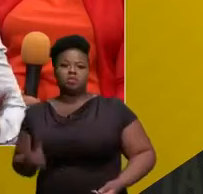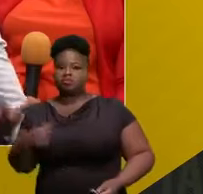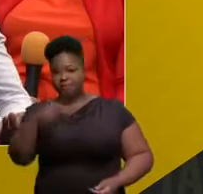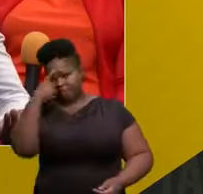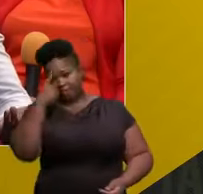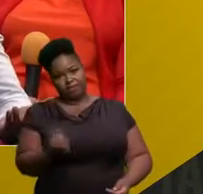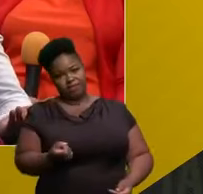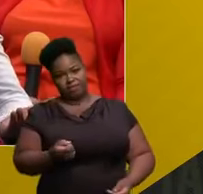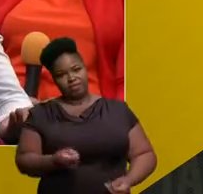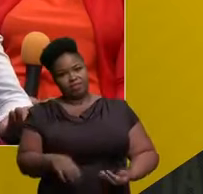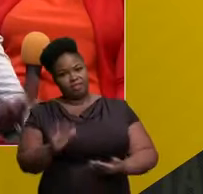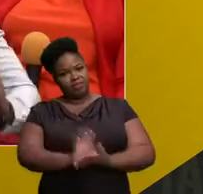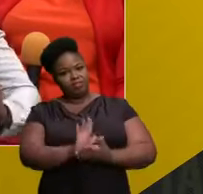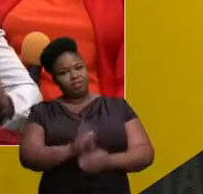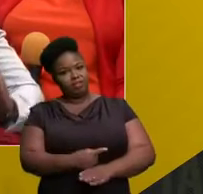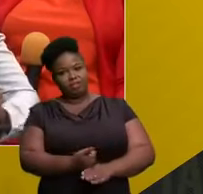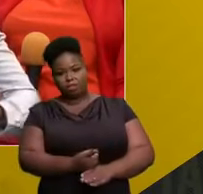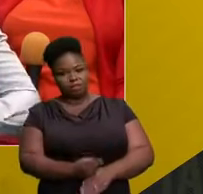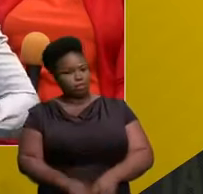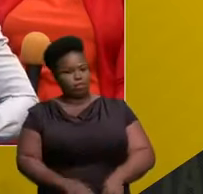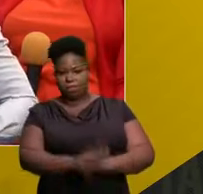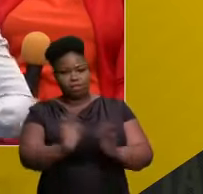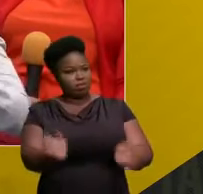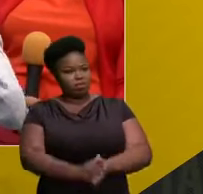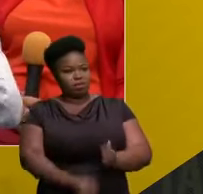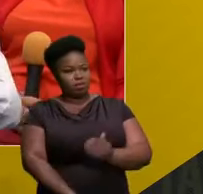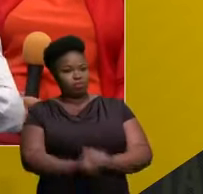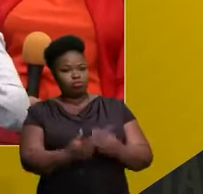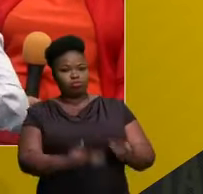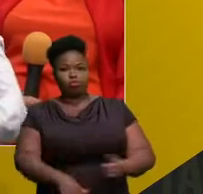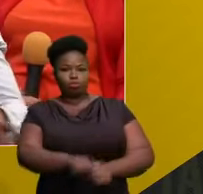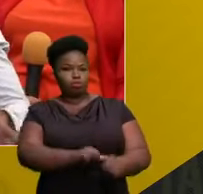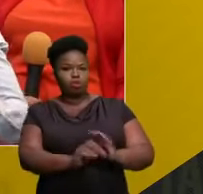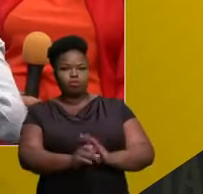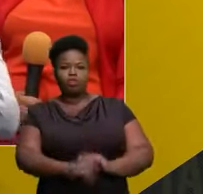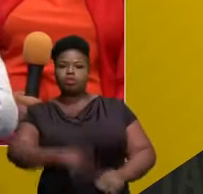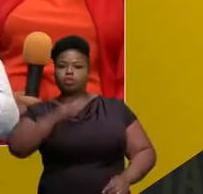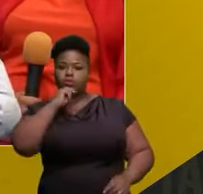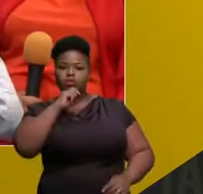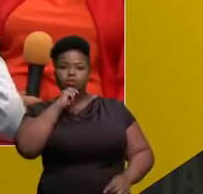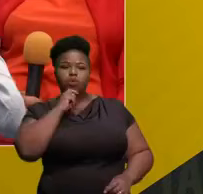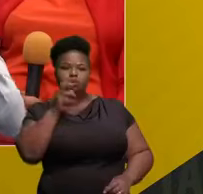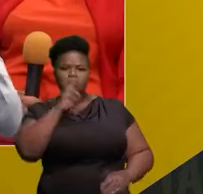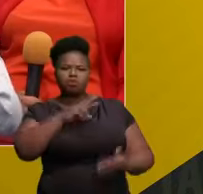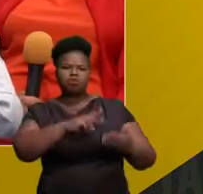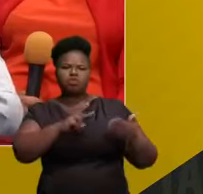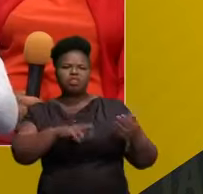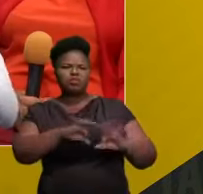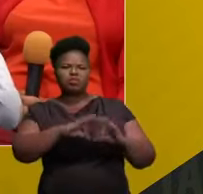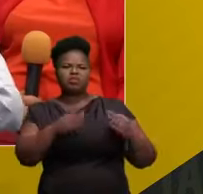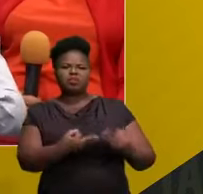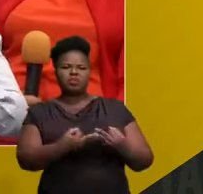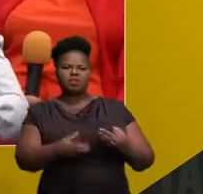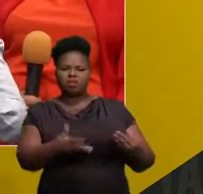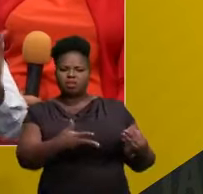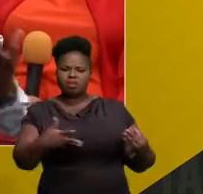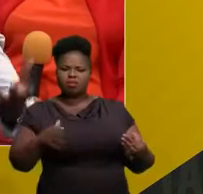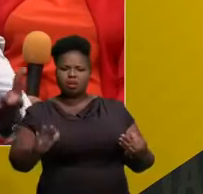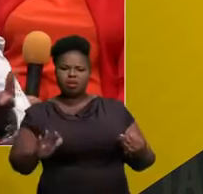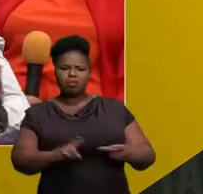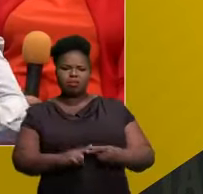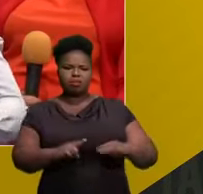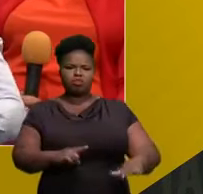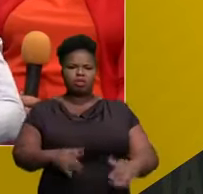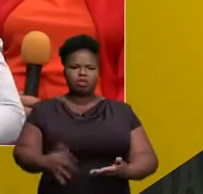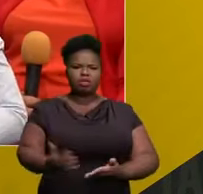believe it's probably like every 15 seconds lendlela izinto ozibona ngakhona ku social media. Just this morning bengifunde ngifamily umama no baba who were